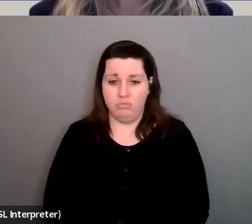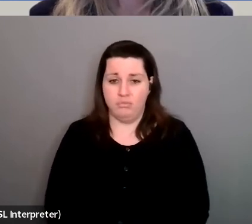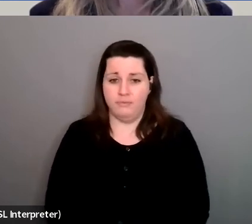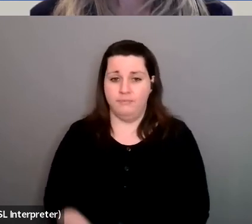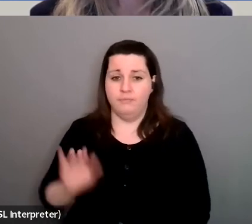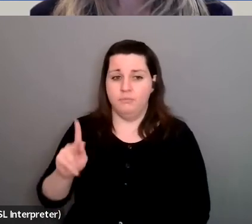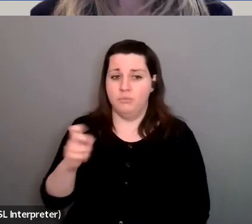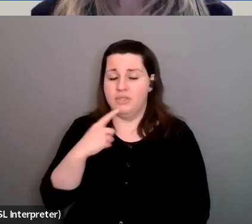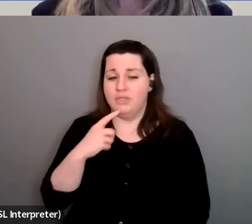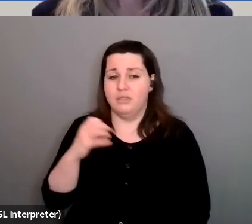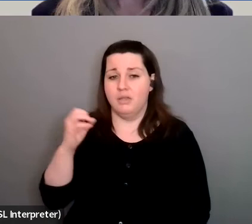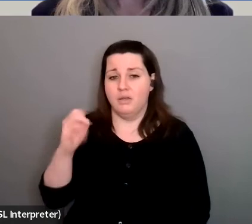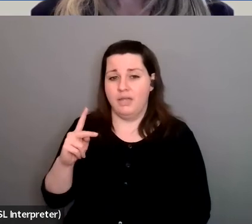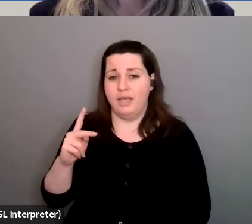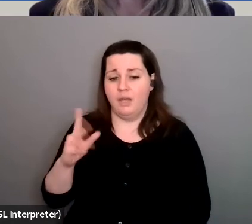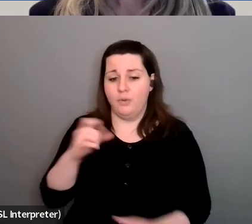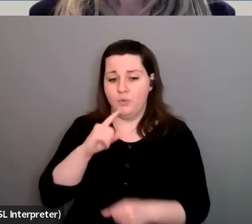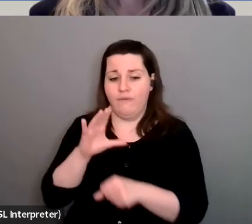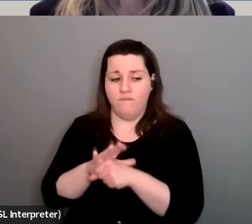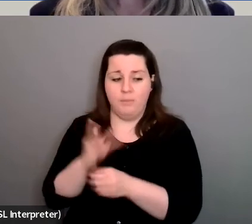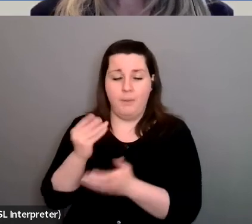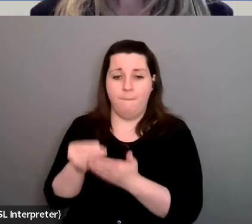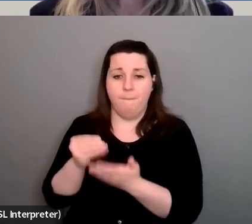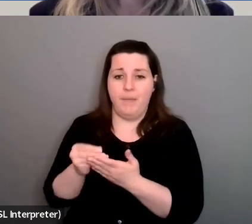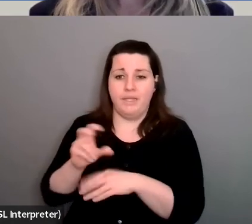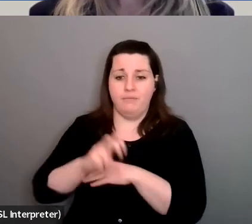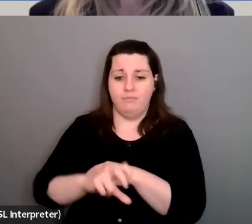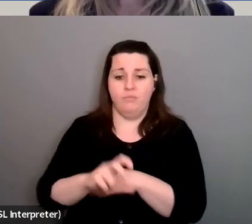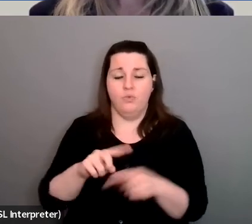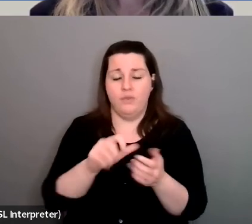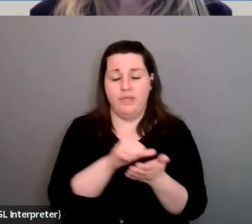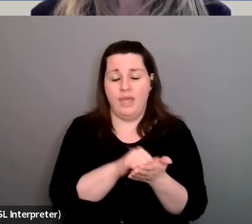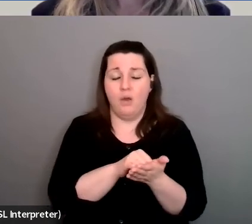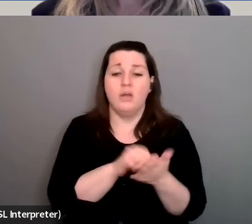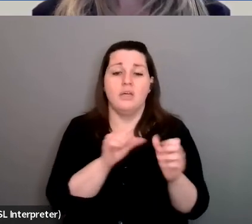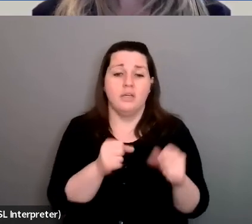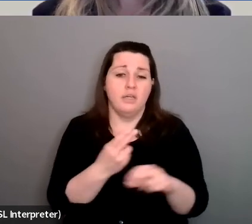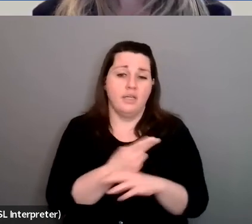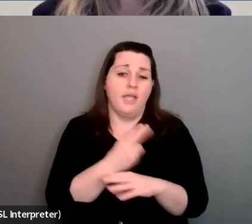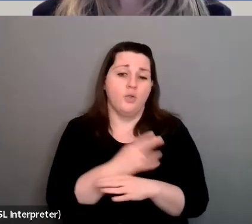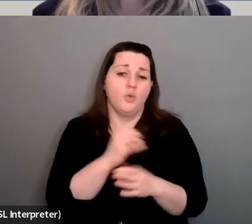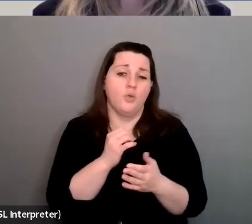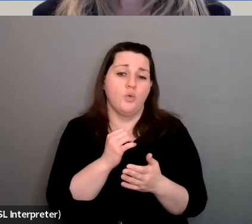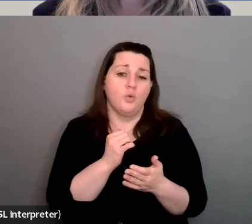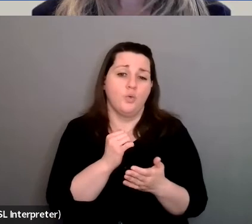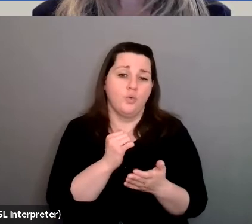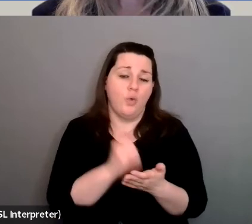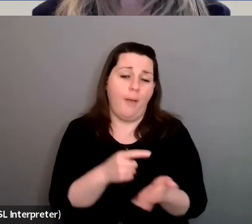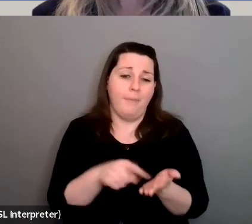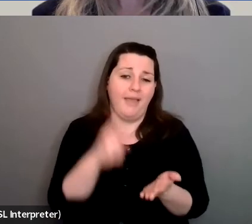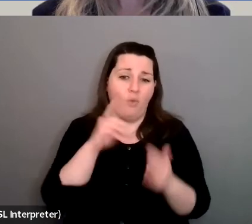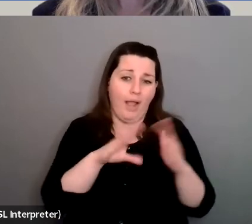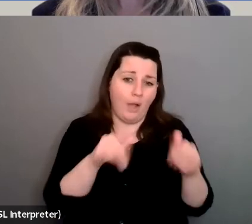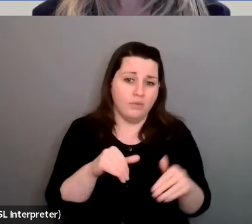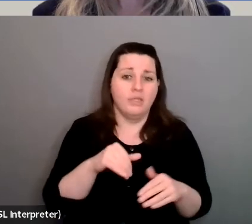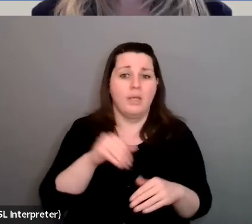Okay. And then just to confirm, money put into this account can be used to pay for housing and apartment and to pay